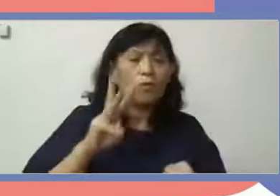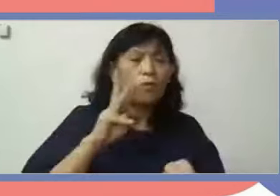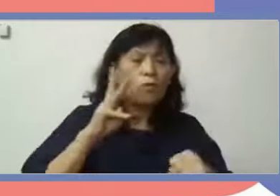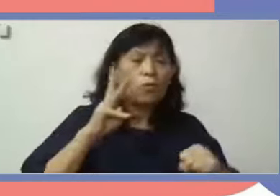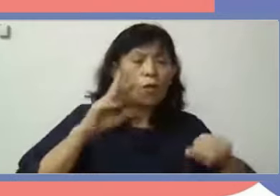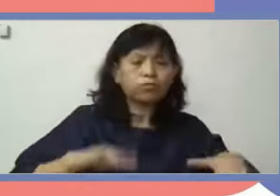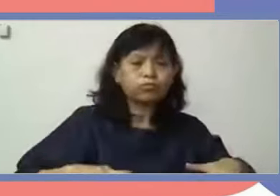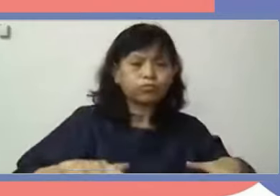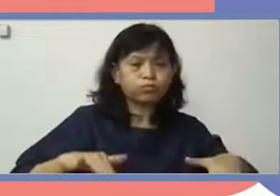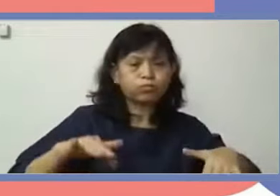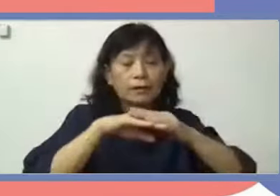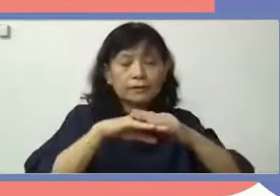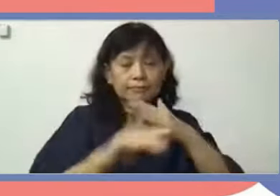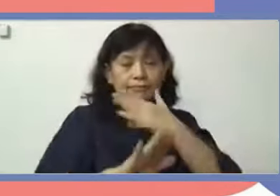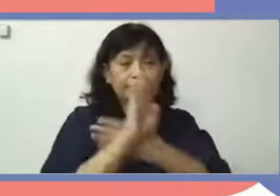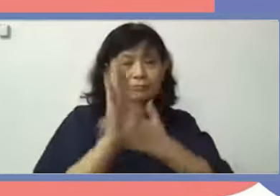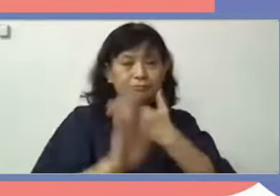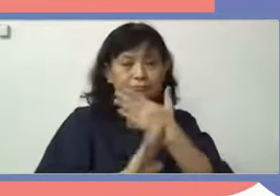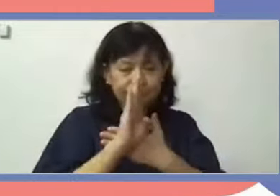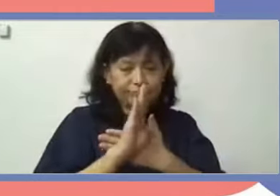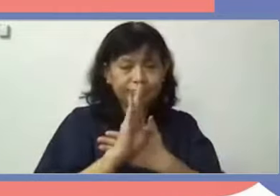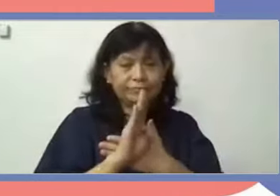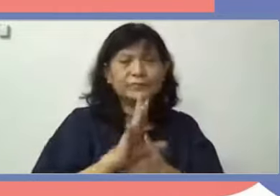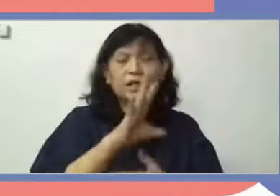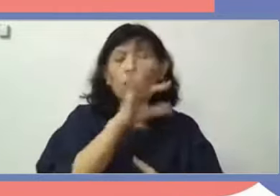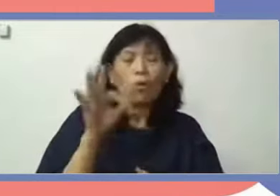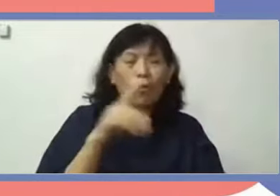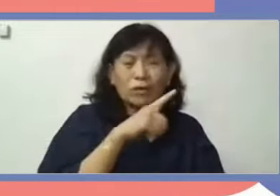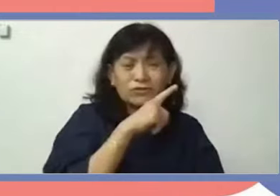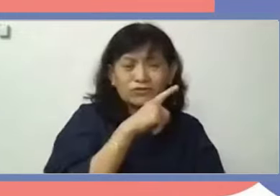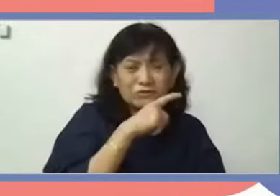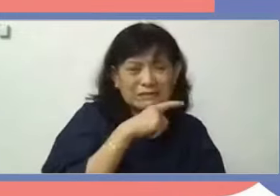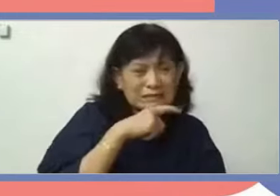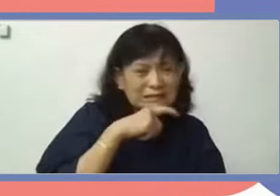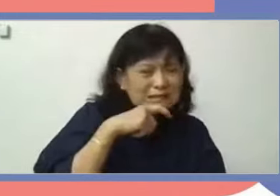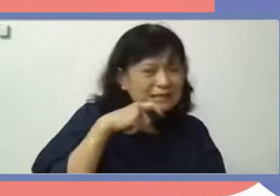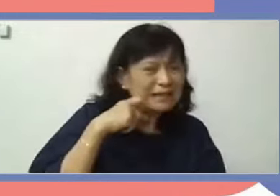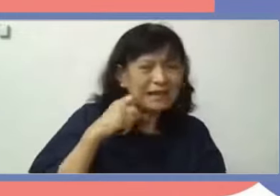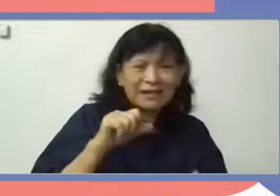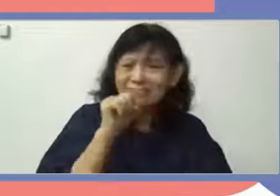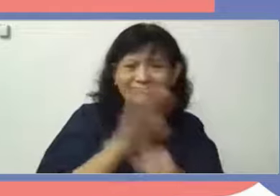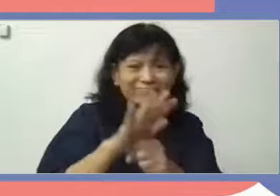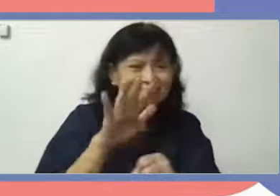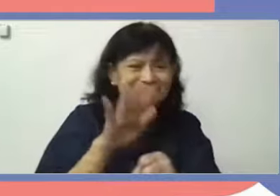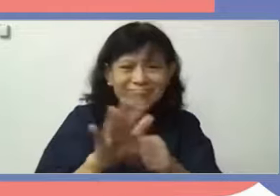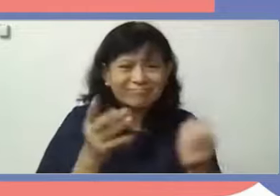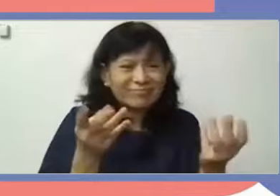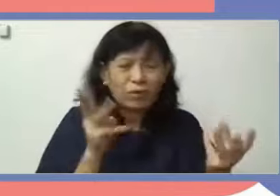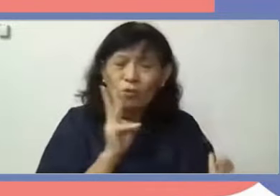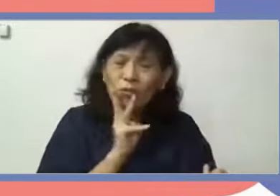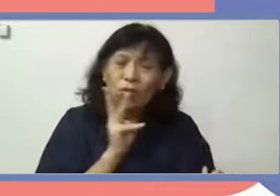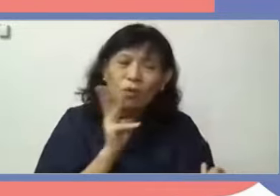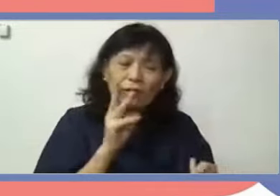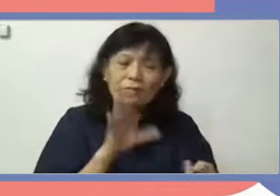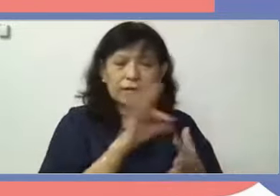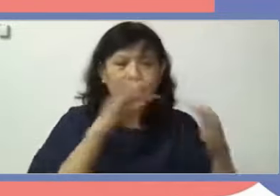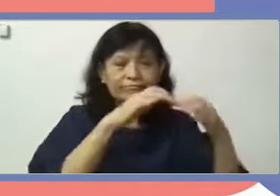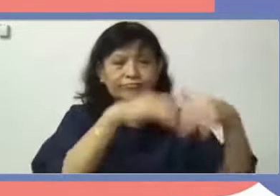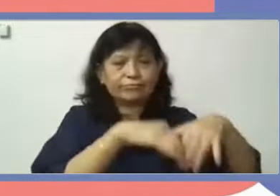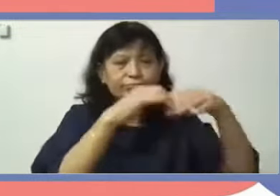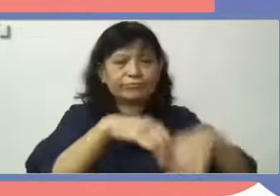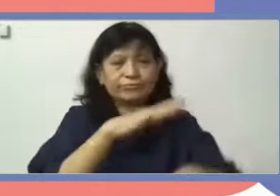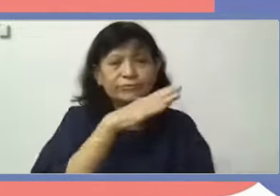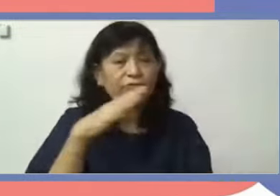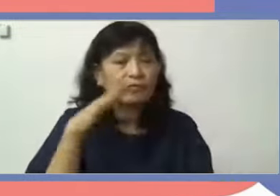an unimaginable point. Droughts will plague nations and cause the tumble downfall of agricultural institutions, and